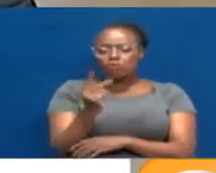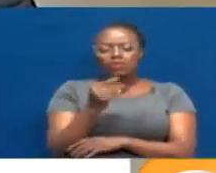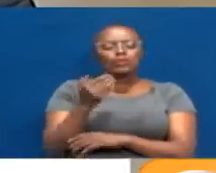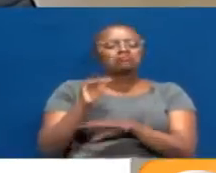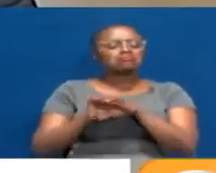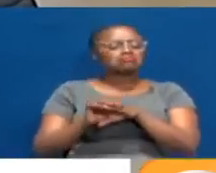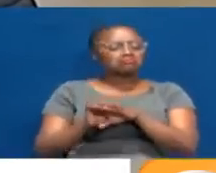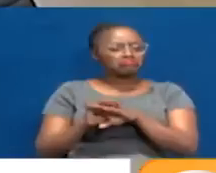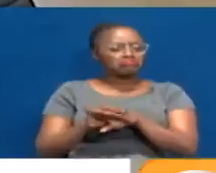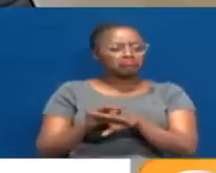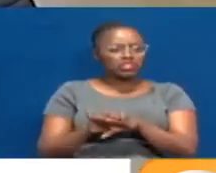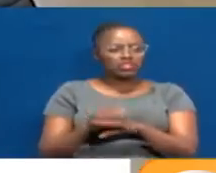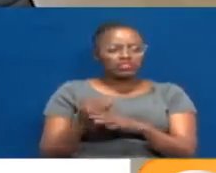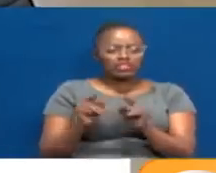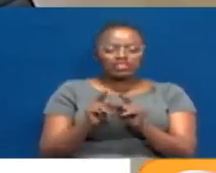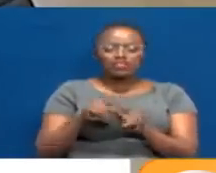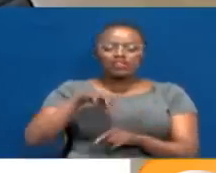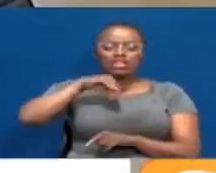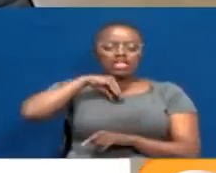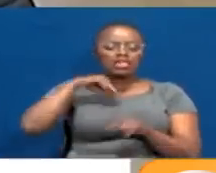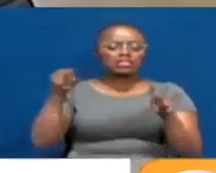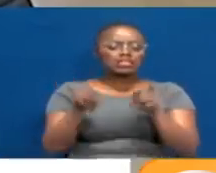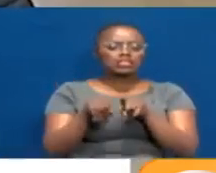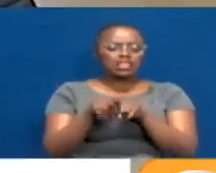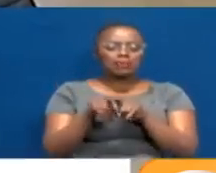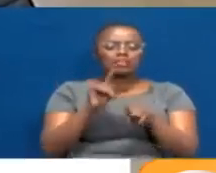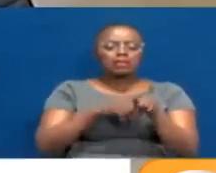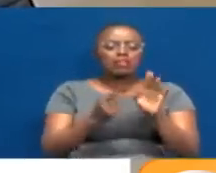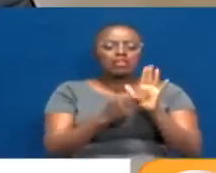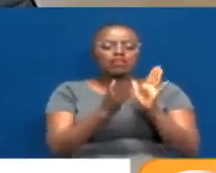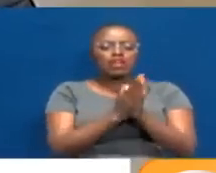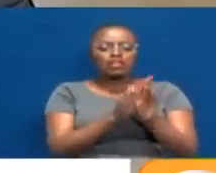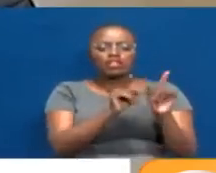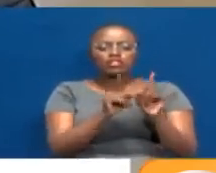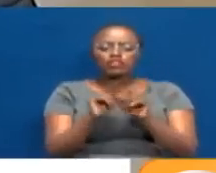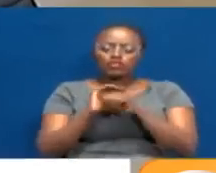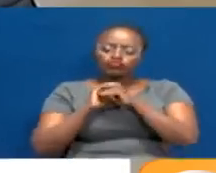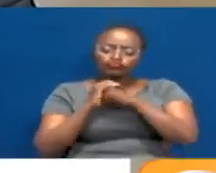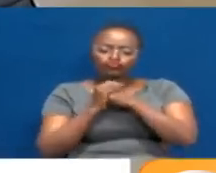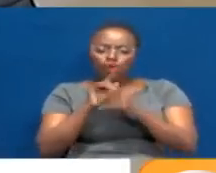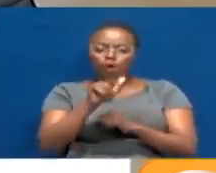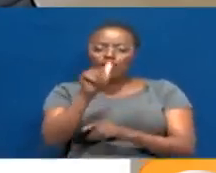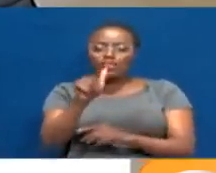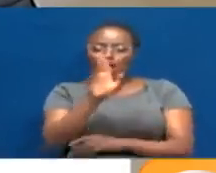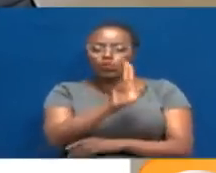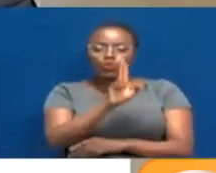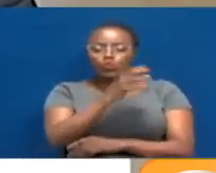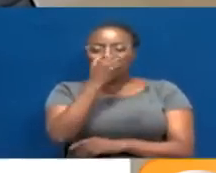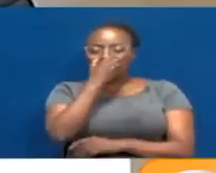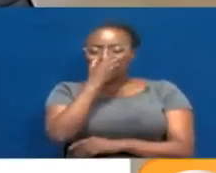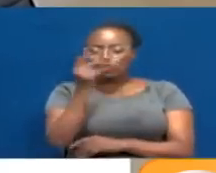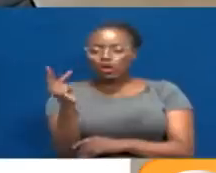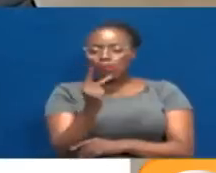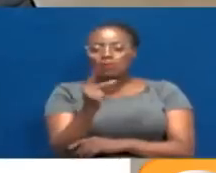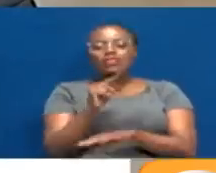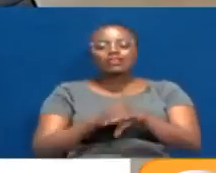best, from matching ties to public display and voicing of affection. The Uhuruto duo was having